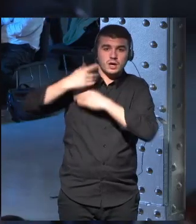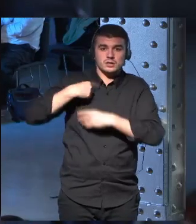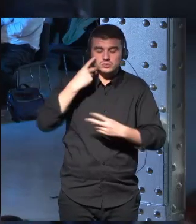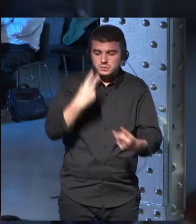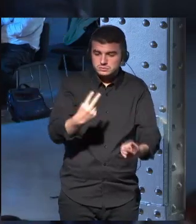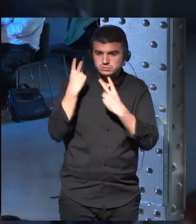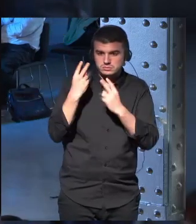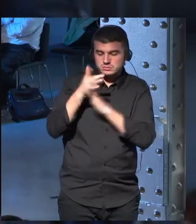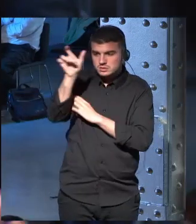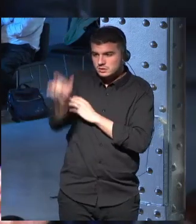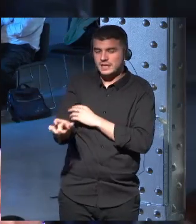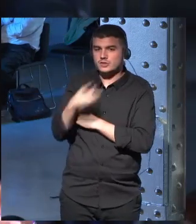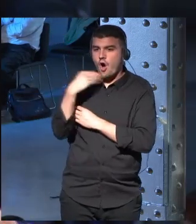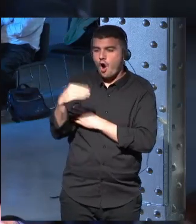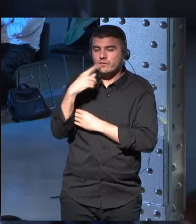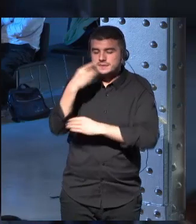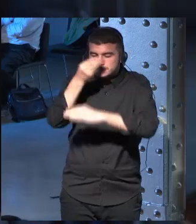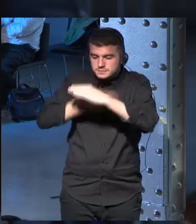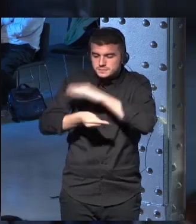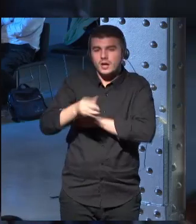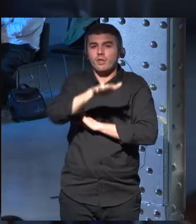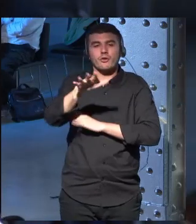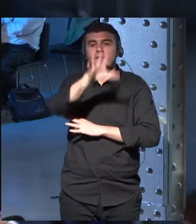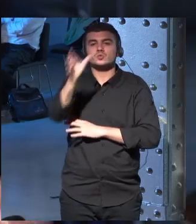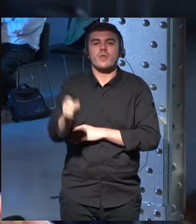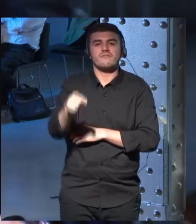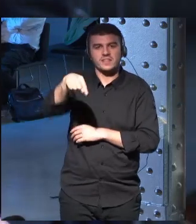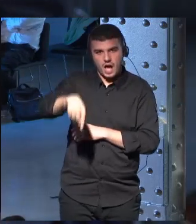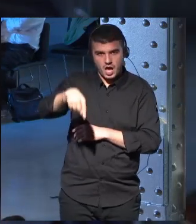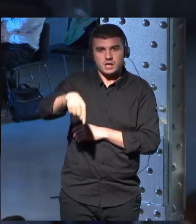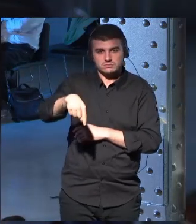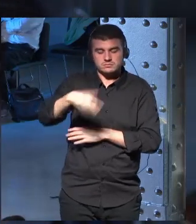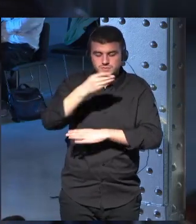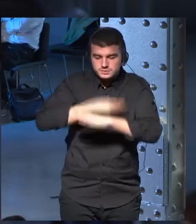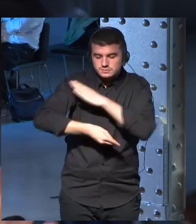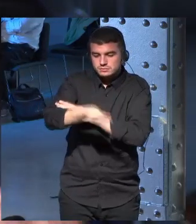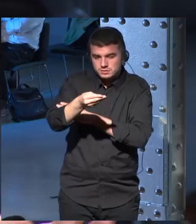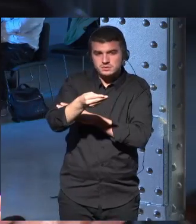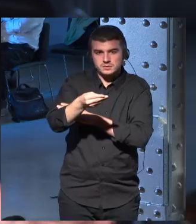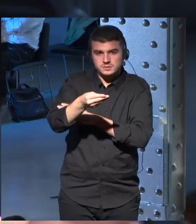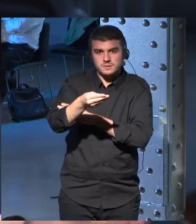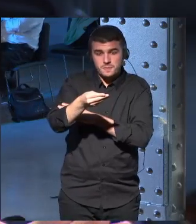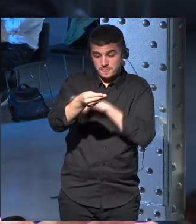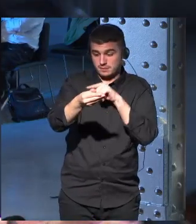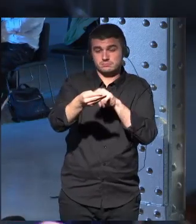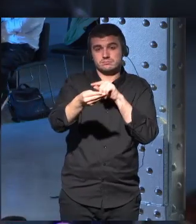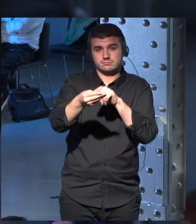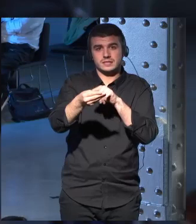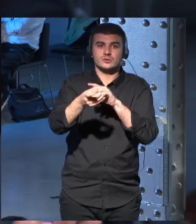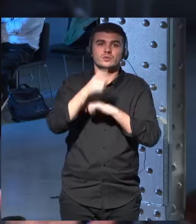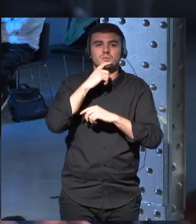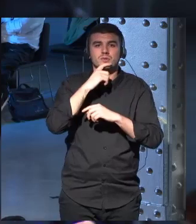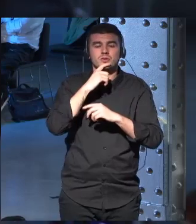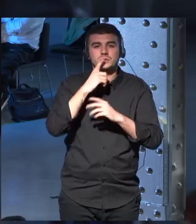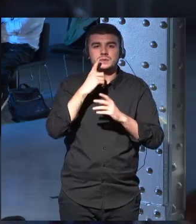Africa, of an ethnicity which is a little hard to define, because at first approximation he